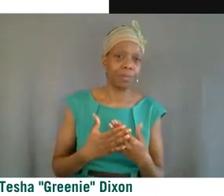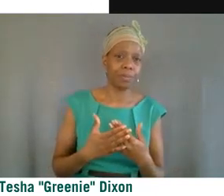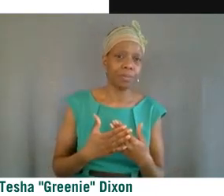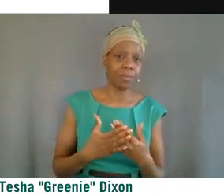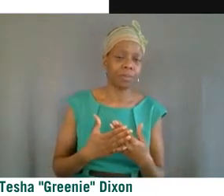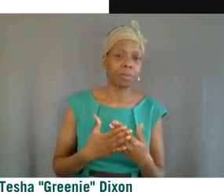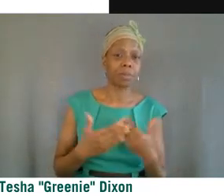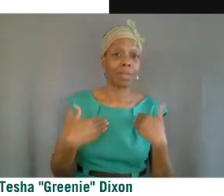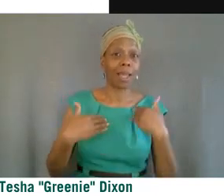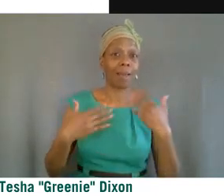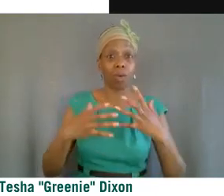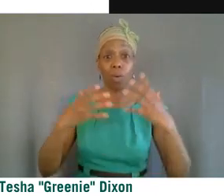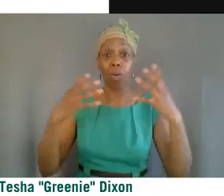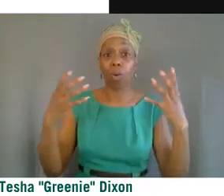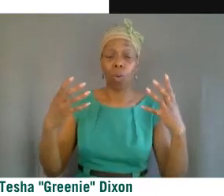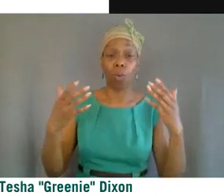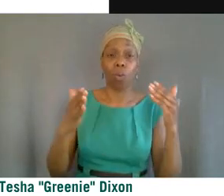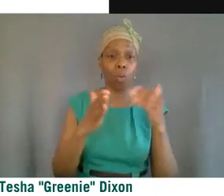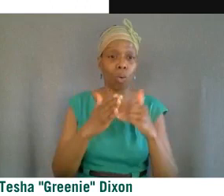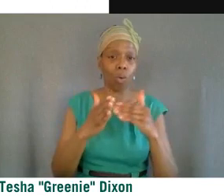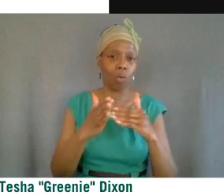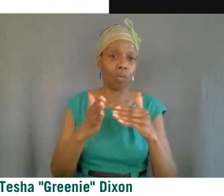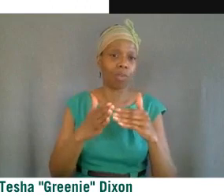there's a whole, oftentimes,